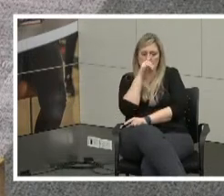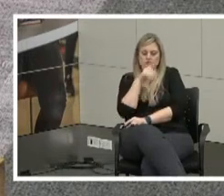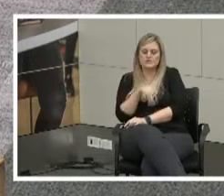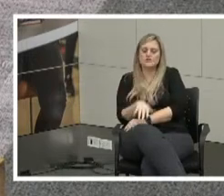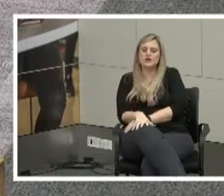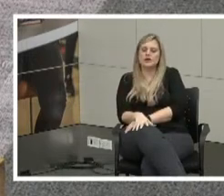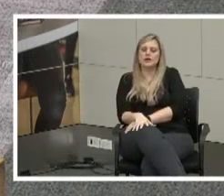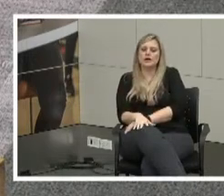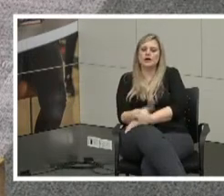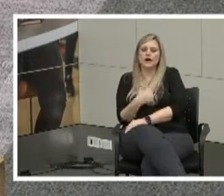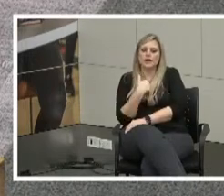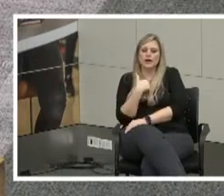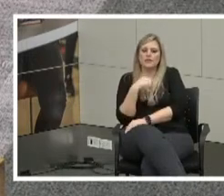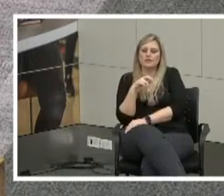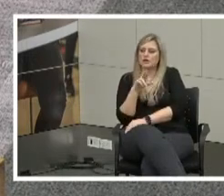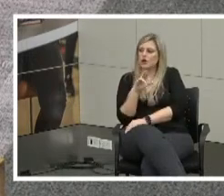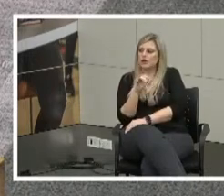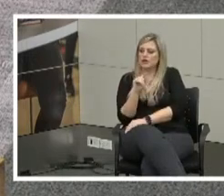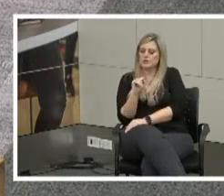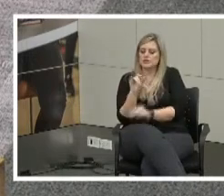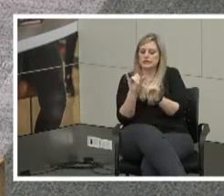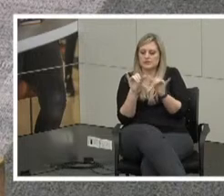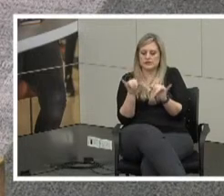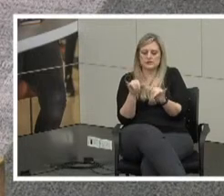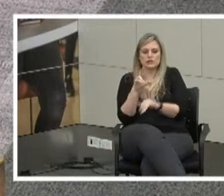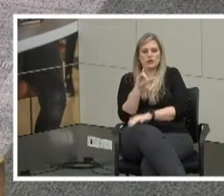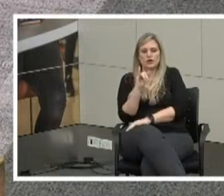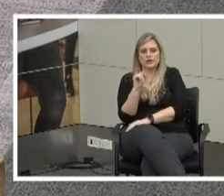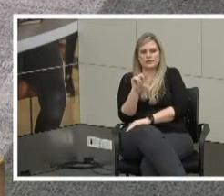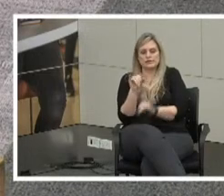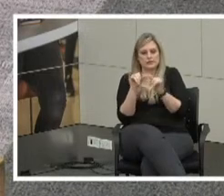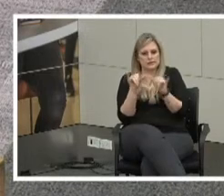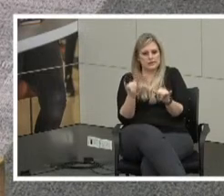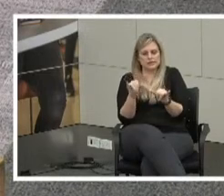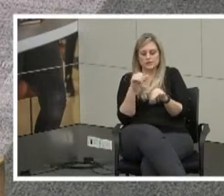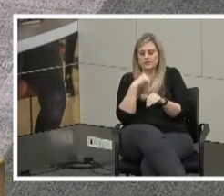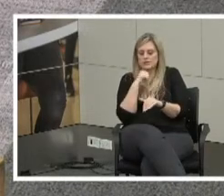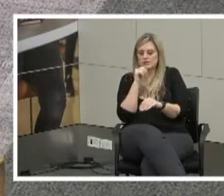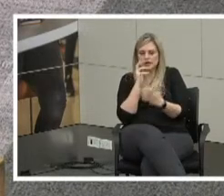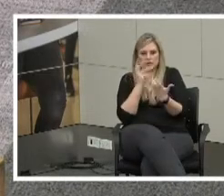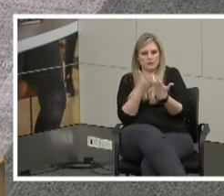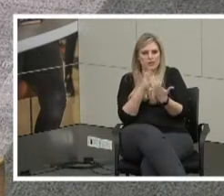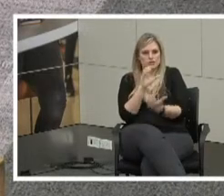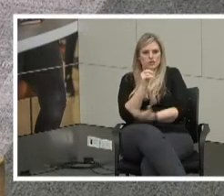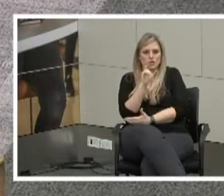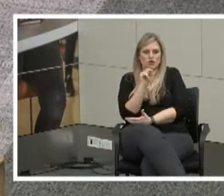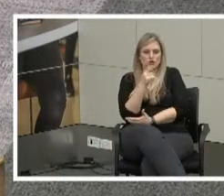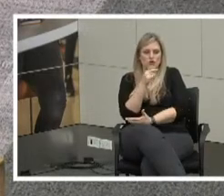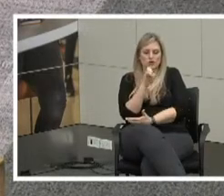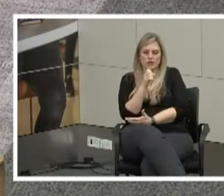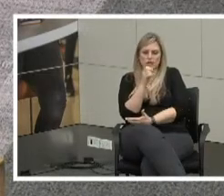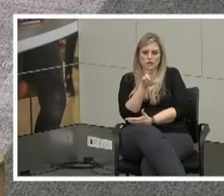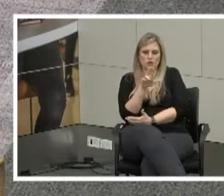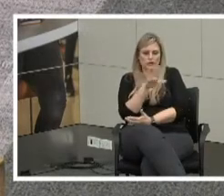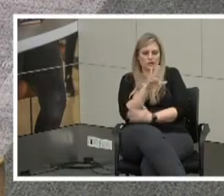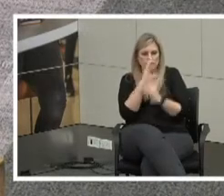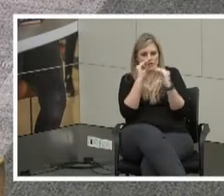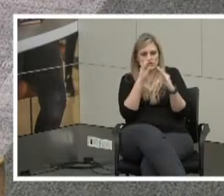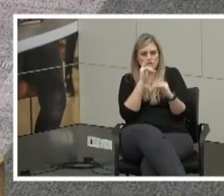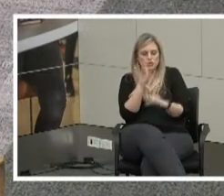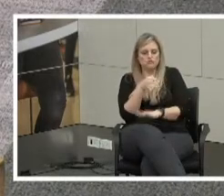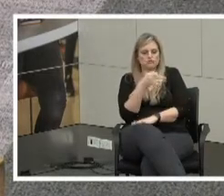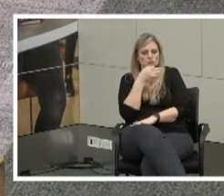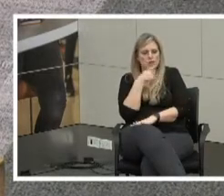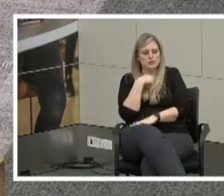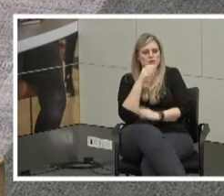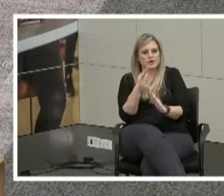um the IRT system to speak about the IRT system is not compatible with Carnegie's award-winning teachers who specialize in